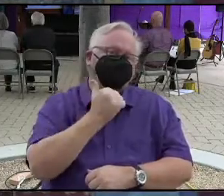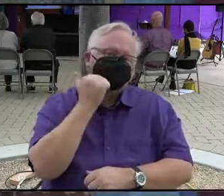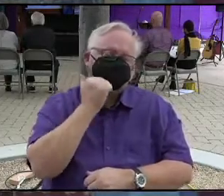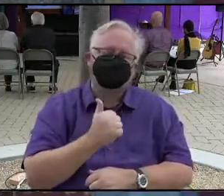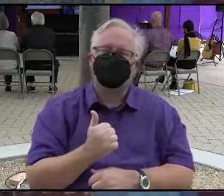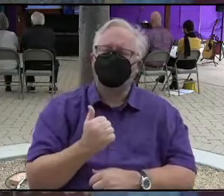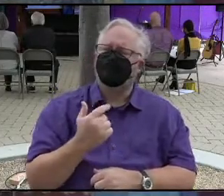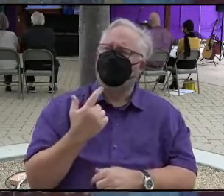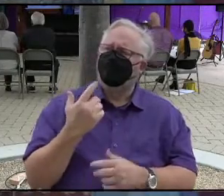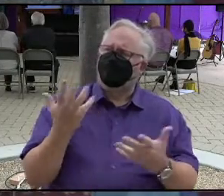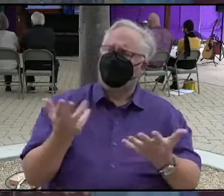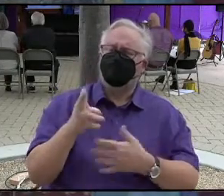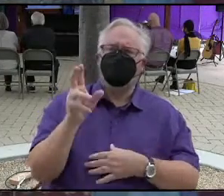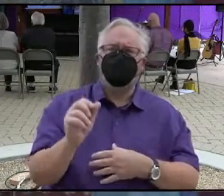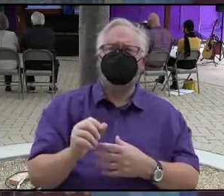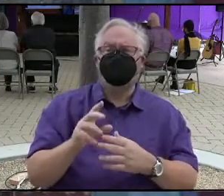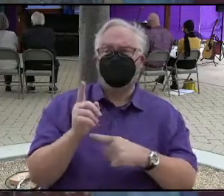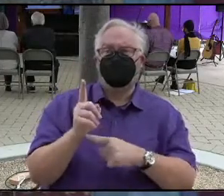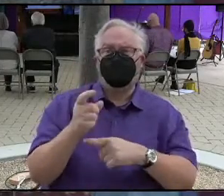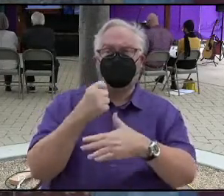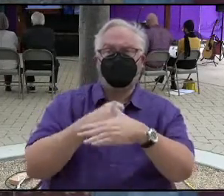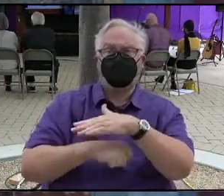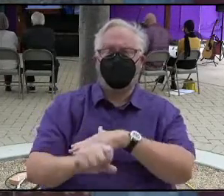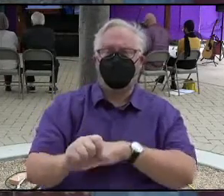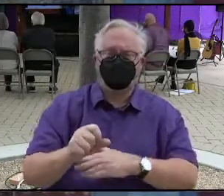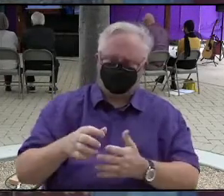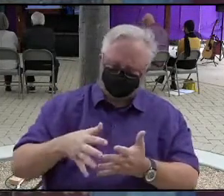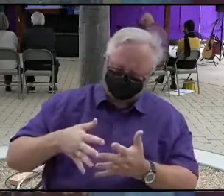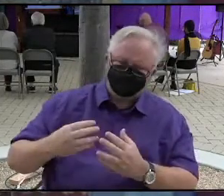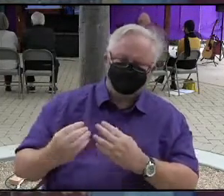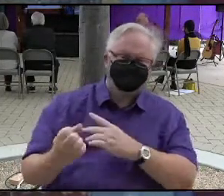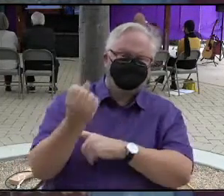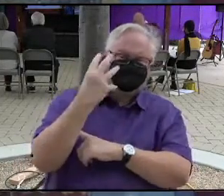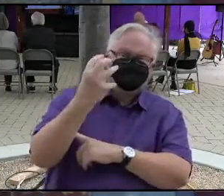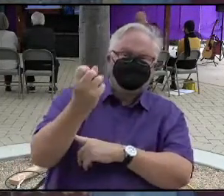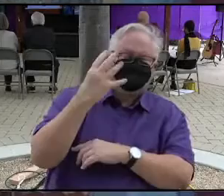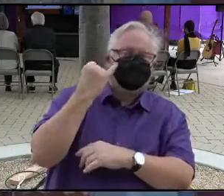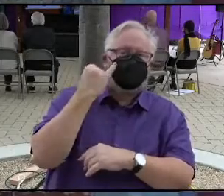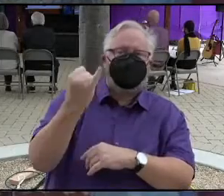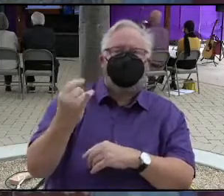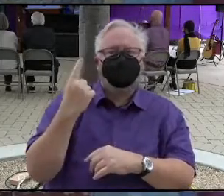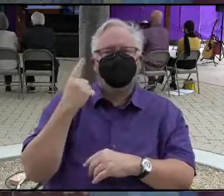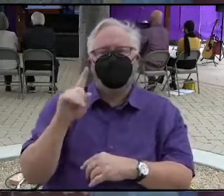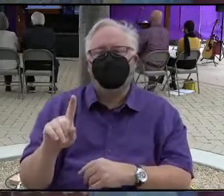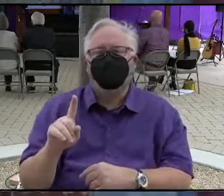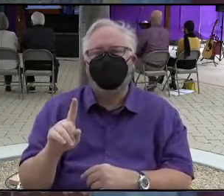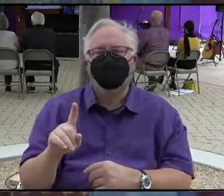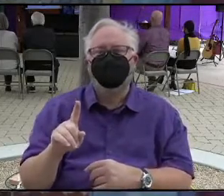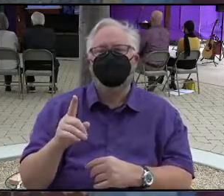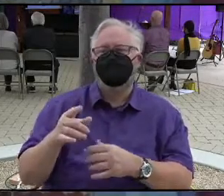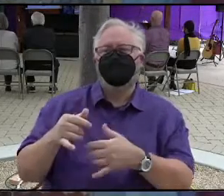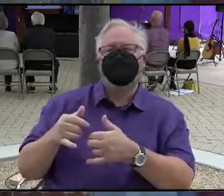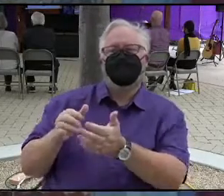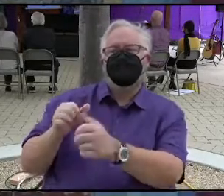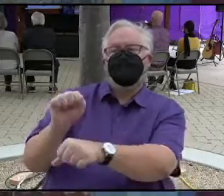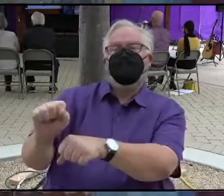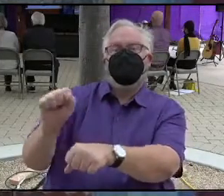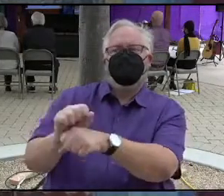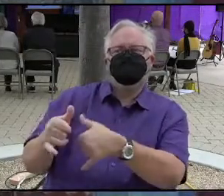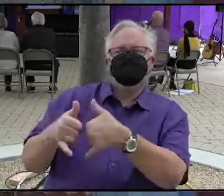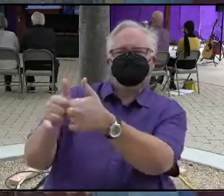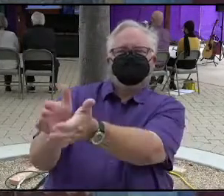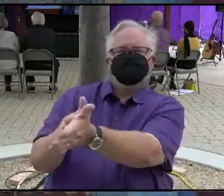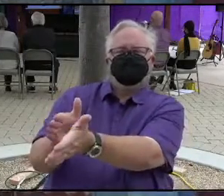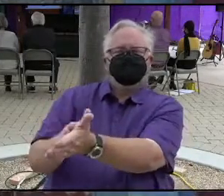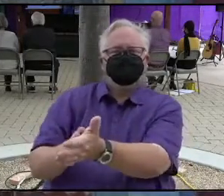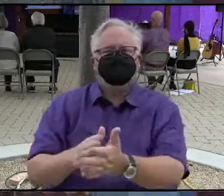myth of meritocracy from the time we are born, the idea that those who get ahead deserve it. And it's accompanied by